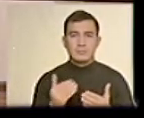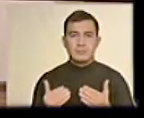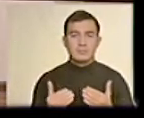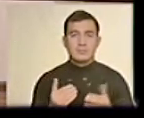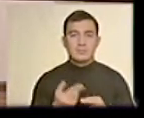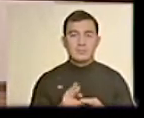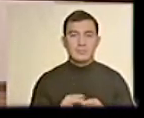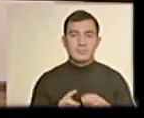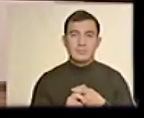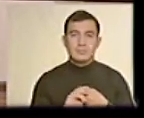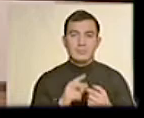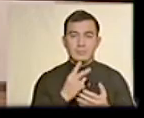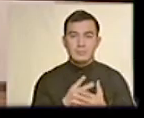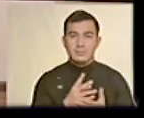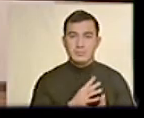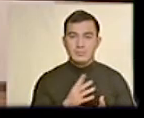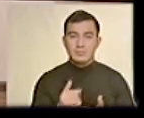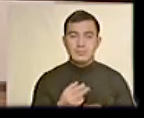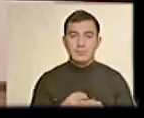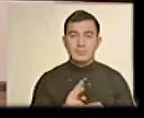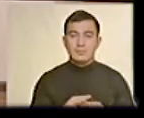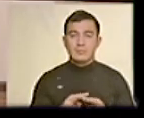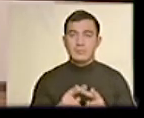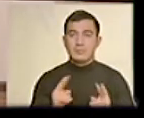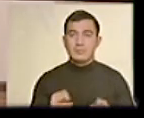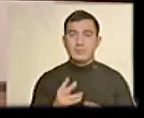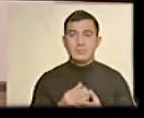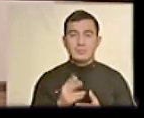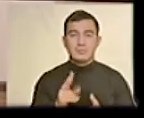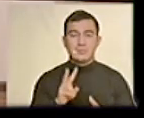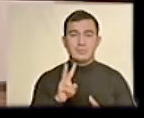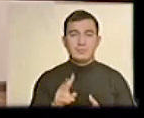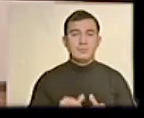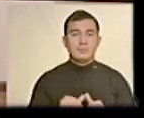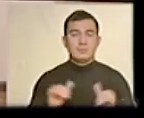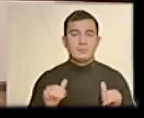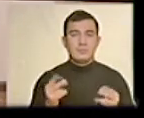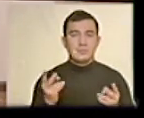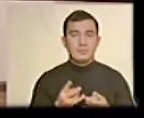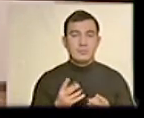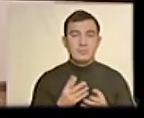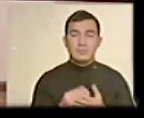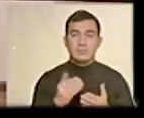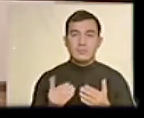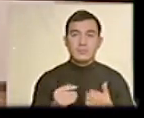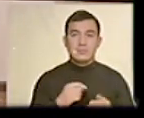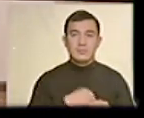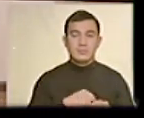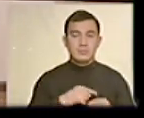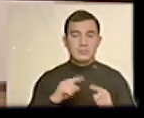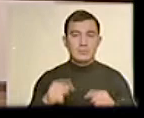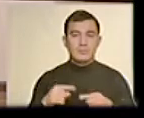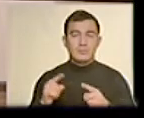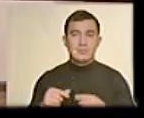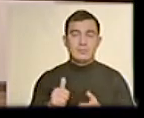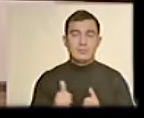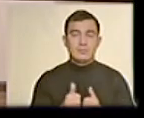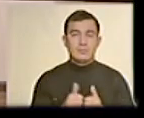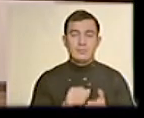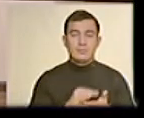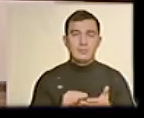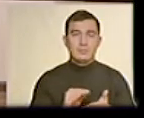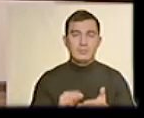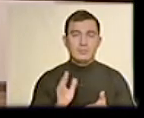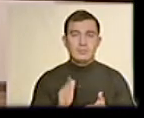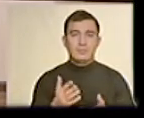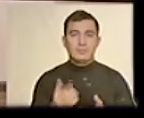son o'rnida mana shu ikkala ko'paytmani kvadratga oshirishimiz kerak. Shuning uchun ularni qavs ichiga yozib olamiz. Ana